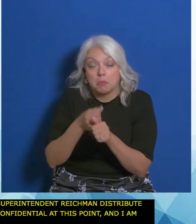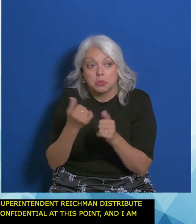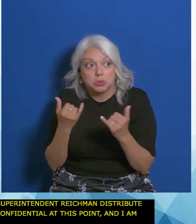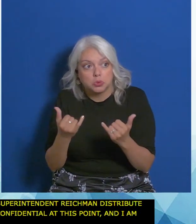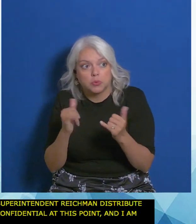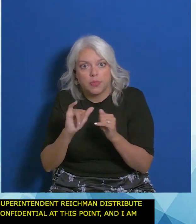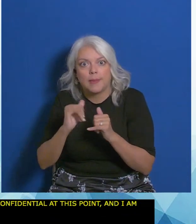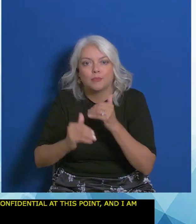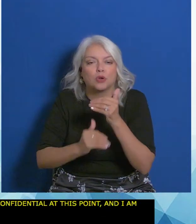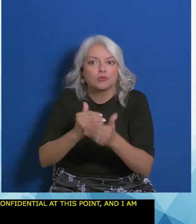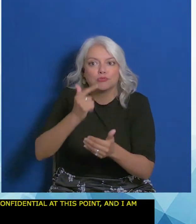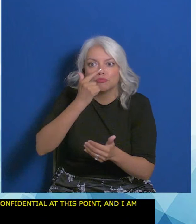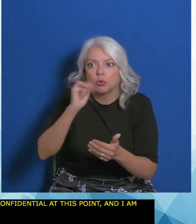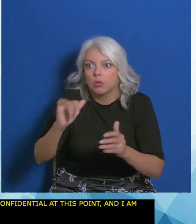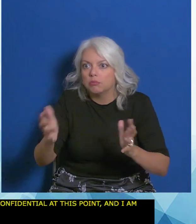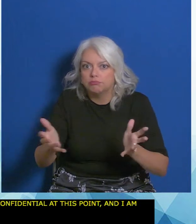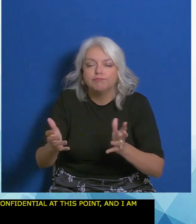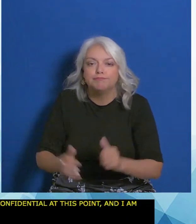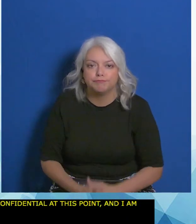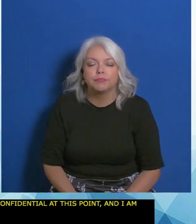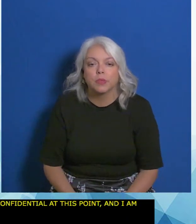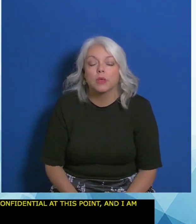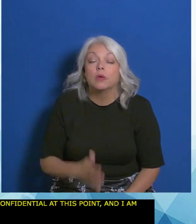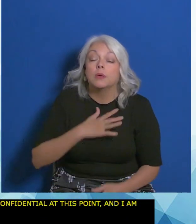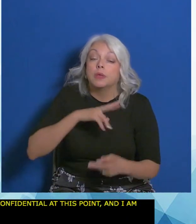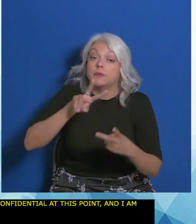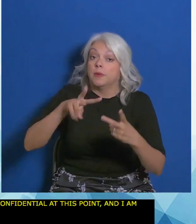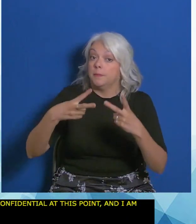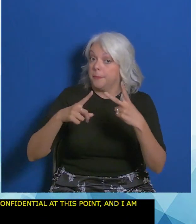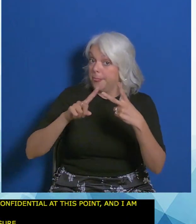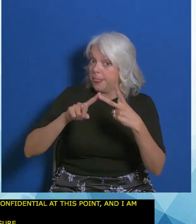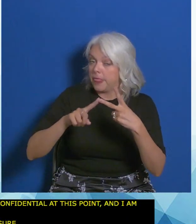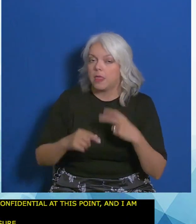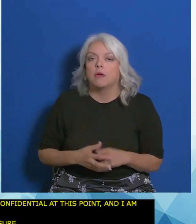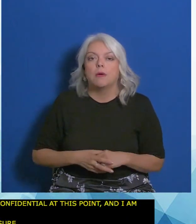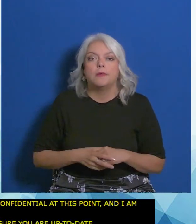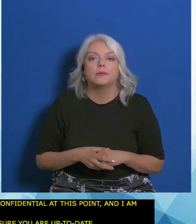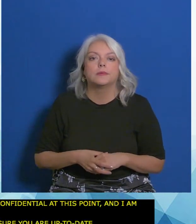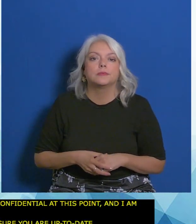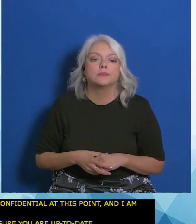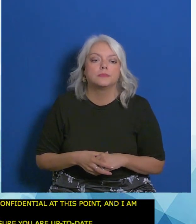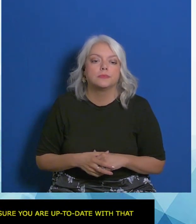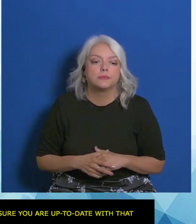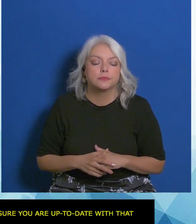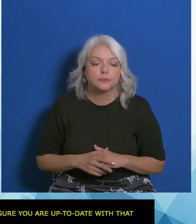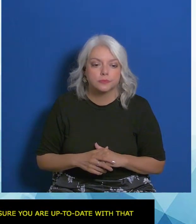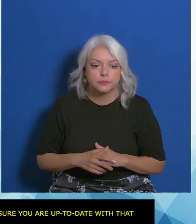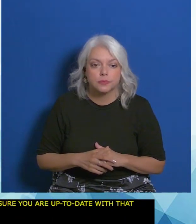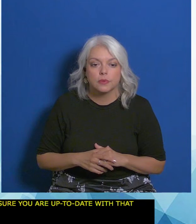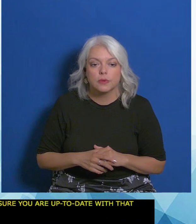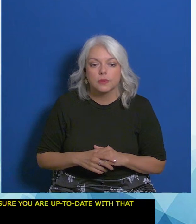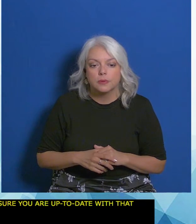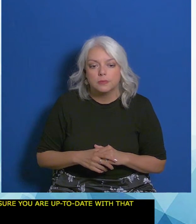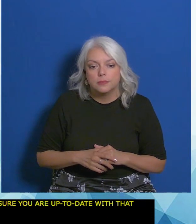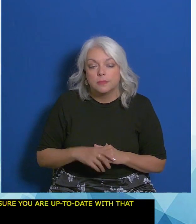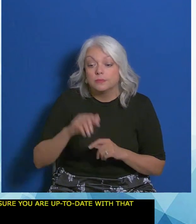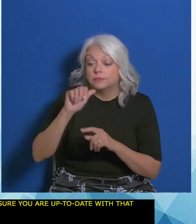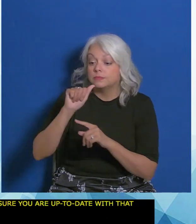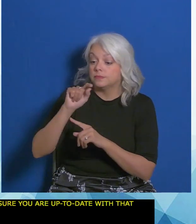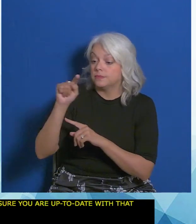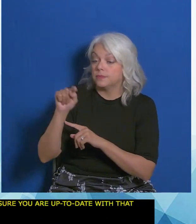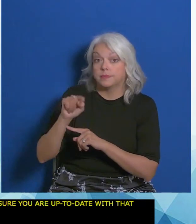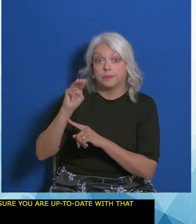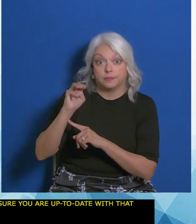with that process. My second question regarding AZ